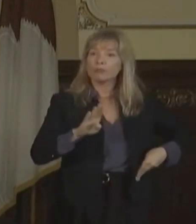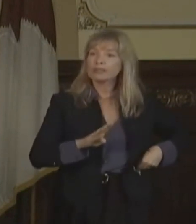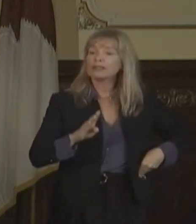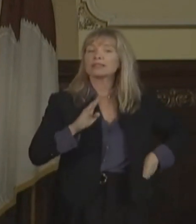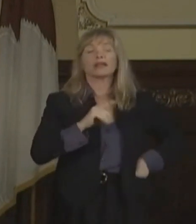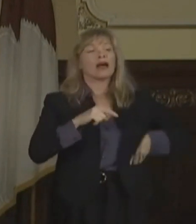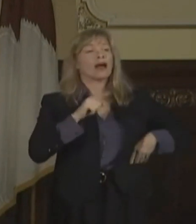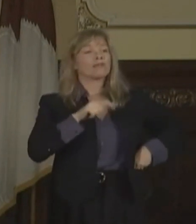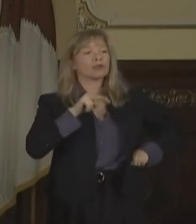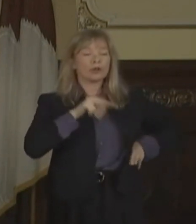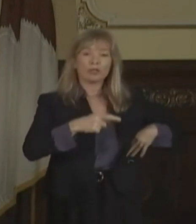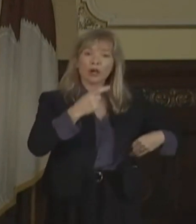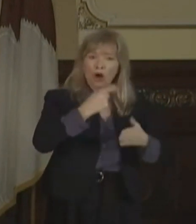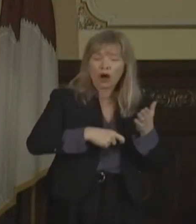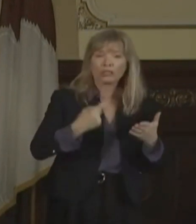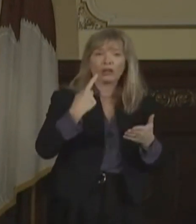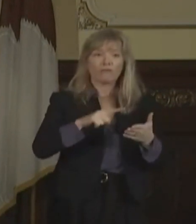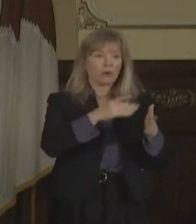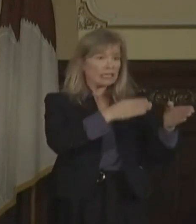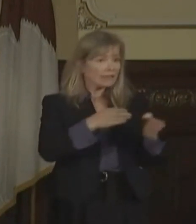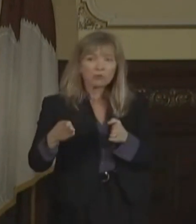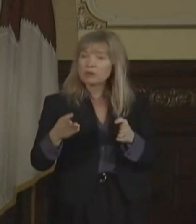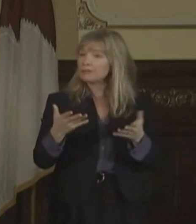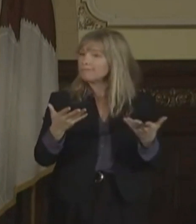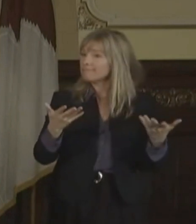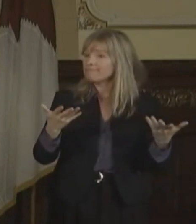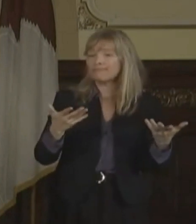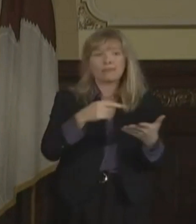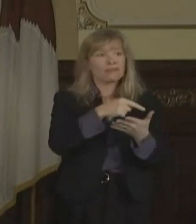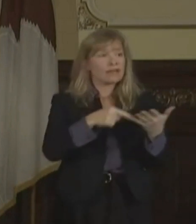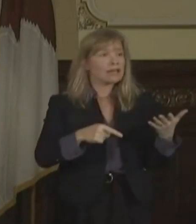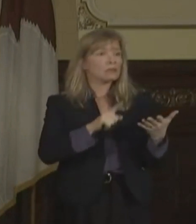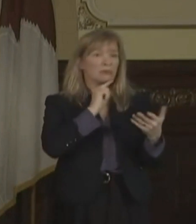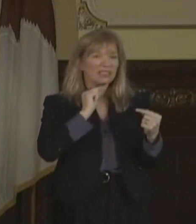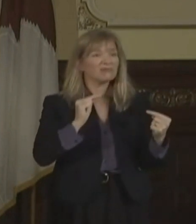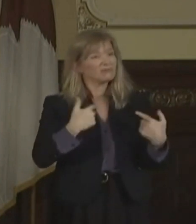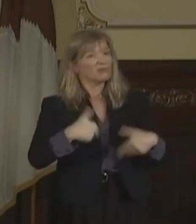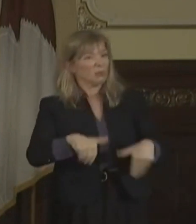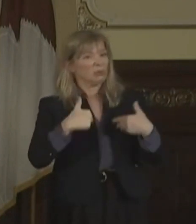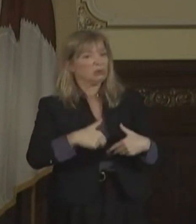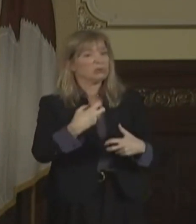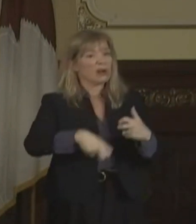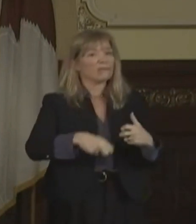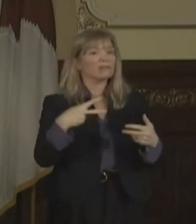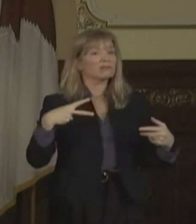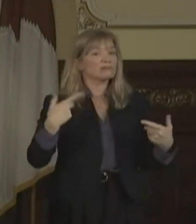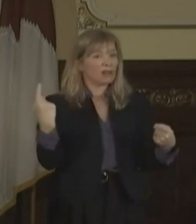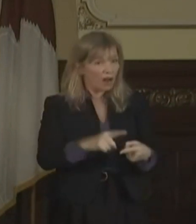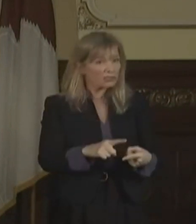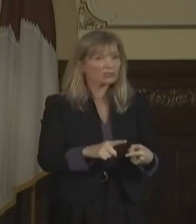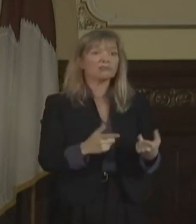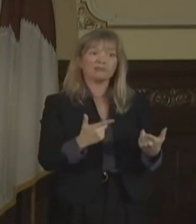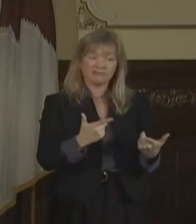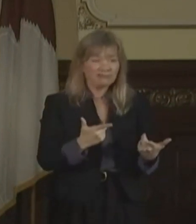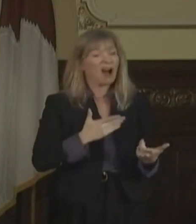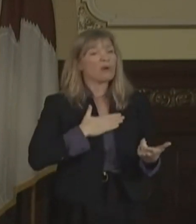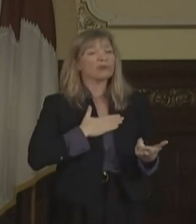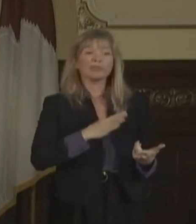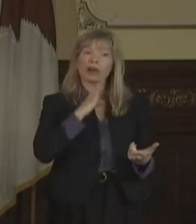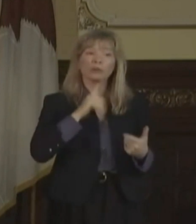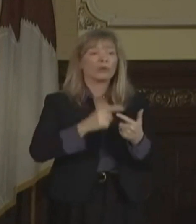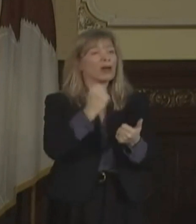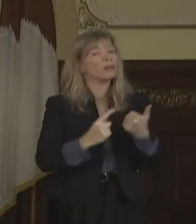we've got to look at expenditures for individuals. These are going to be painful cuts that get made. I am willing to talk to